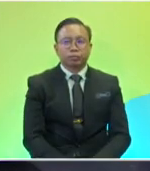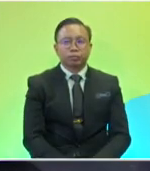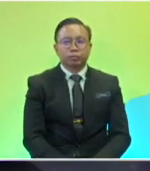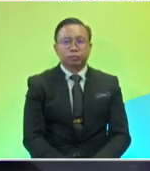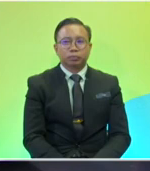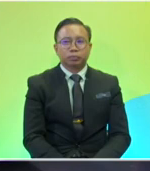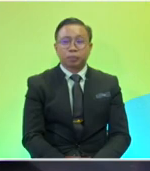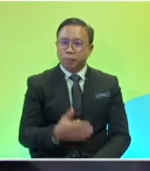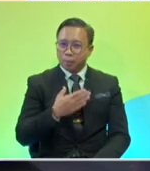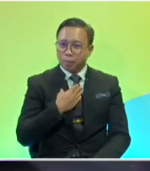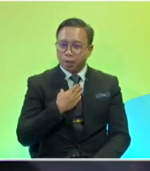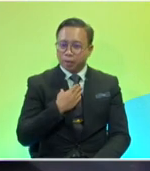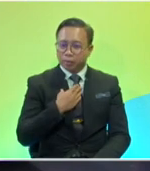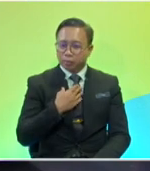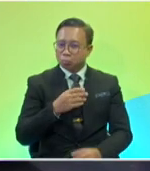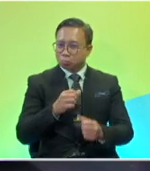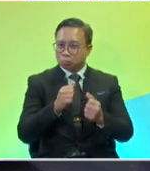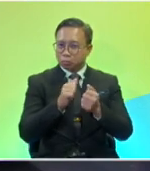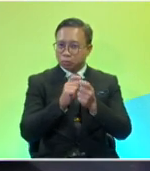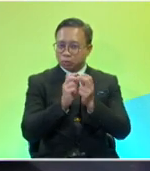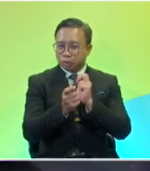now it's my turn. Okay.